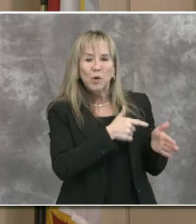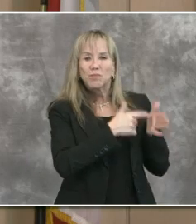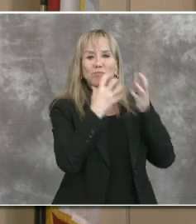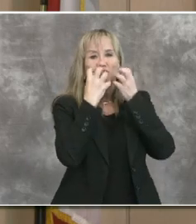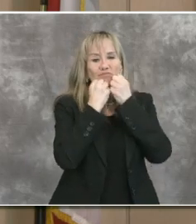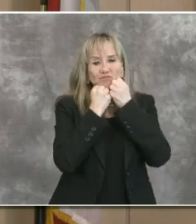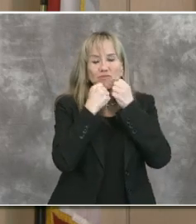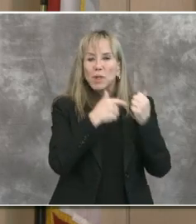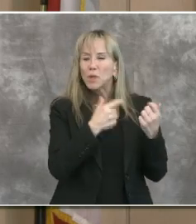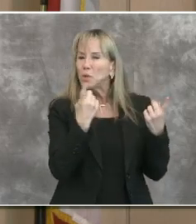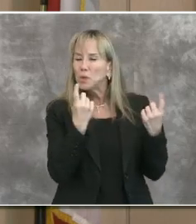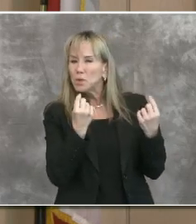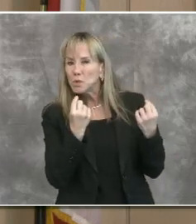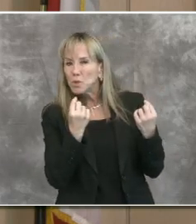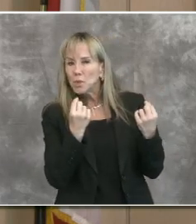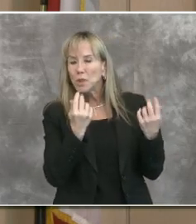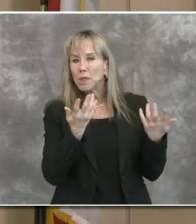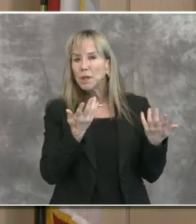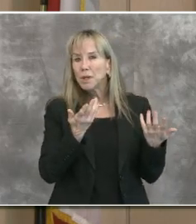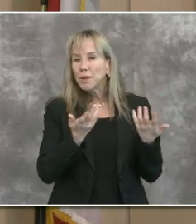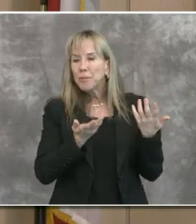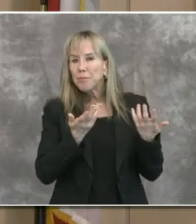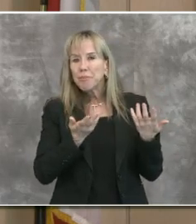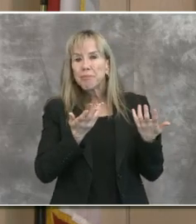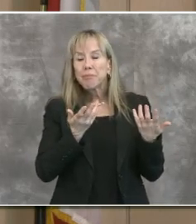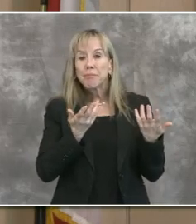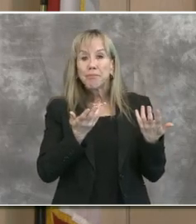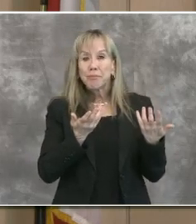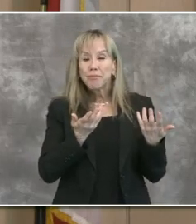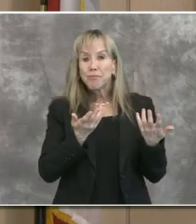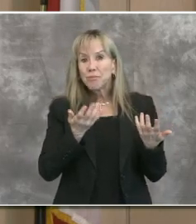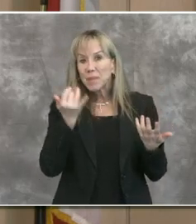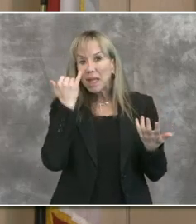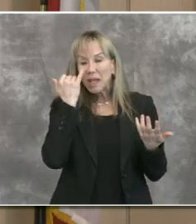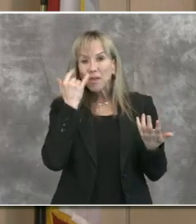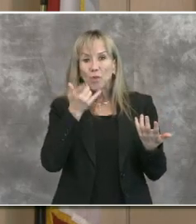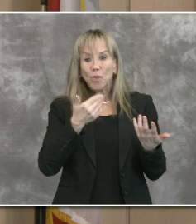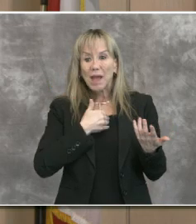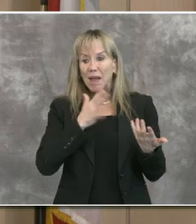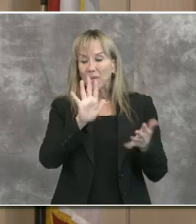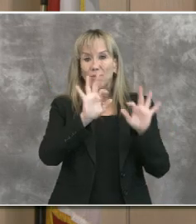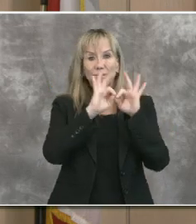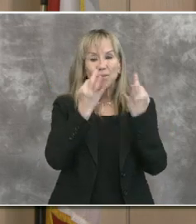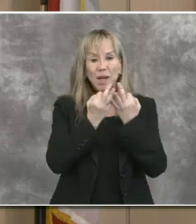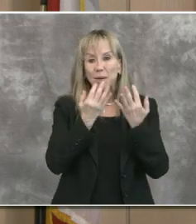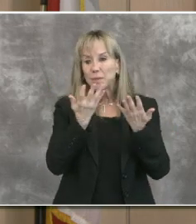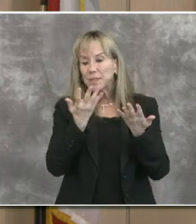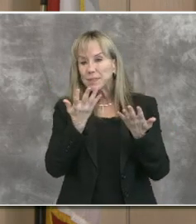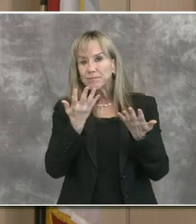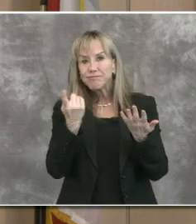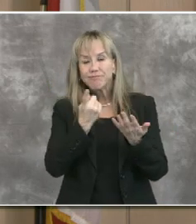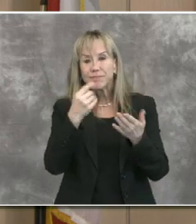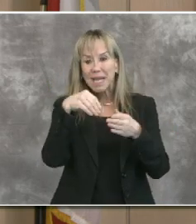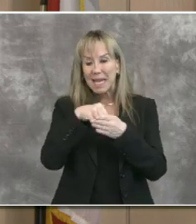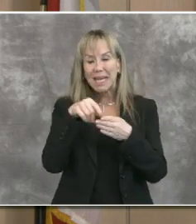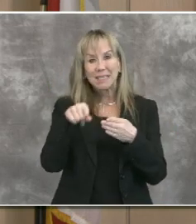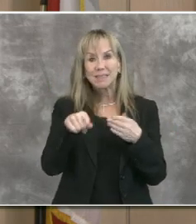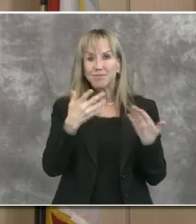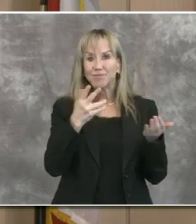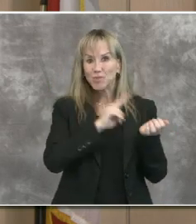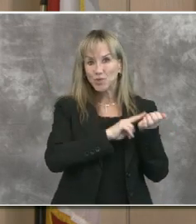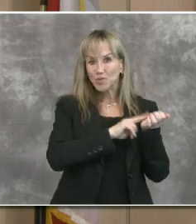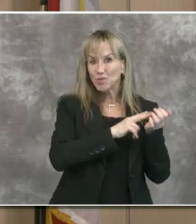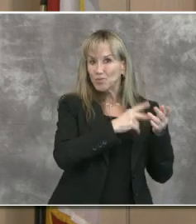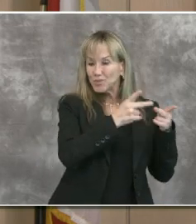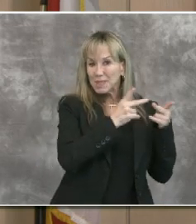concerned about the care that they have a relative in a skilled nursing facility? Really, the best